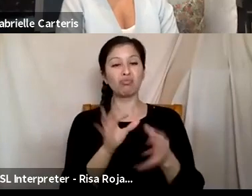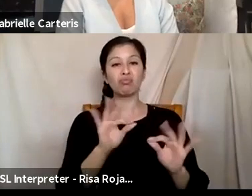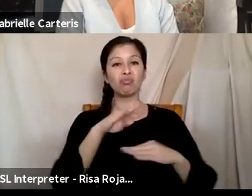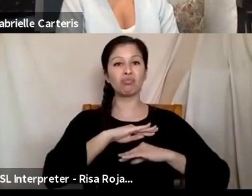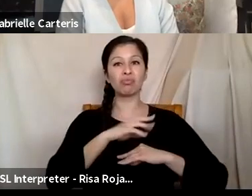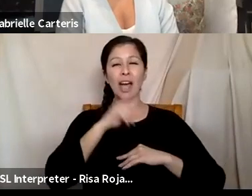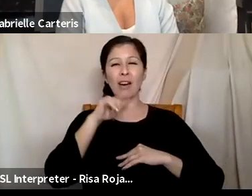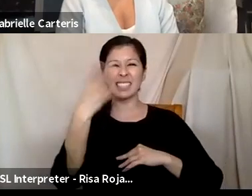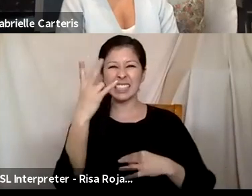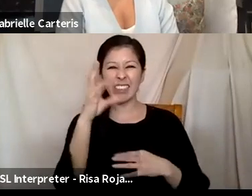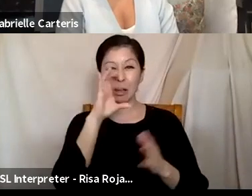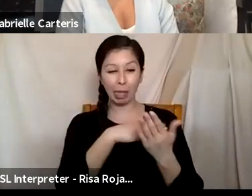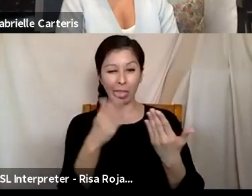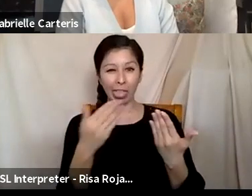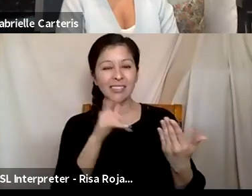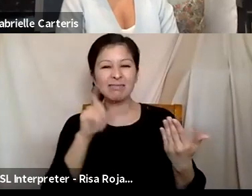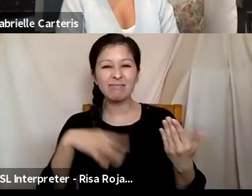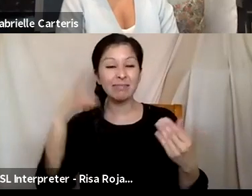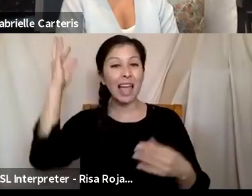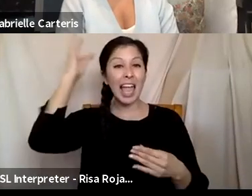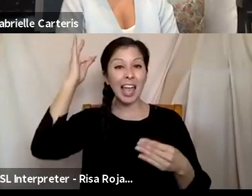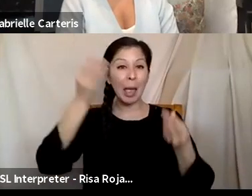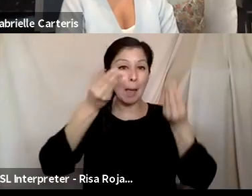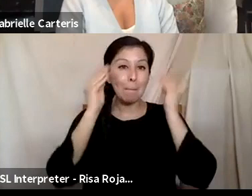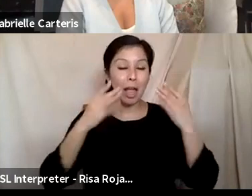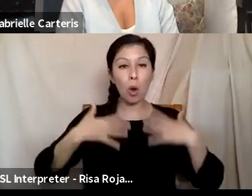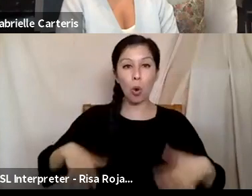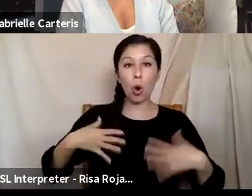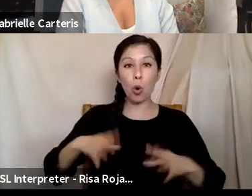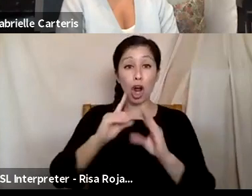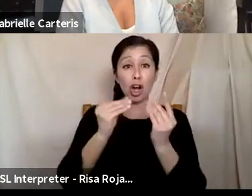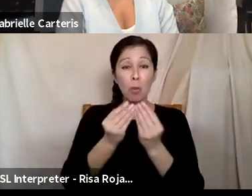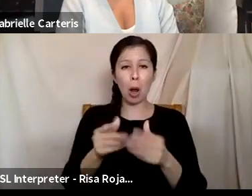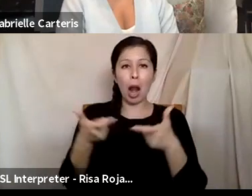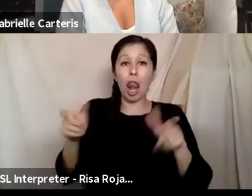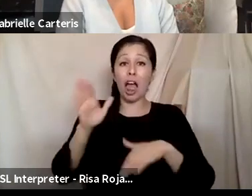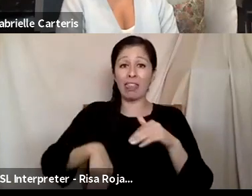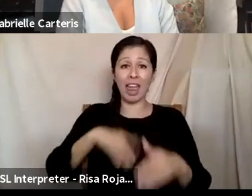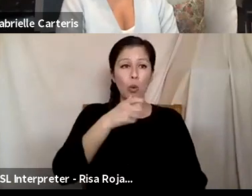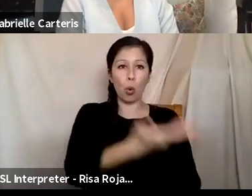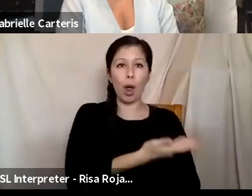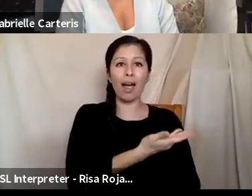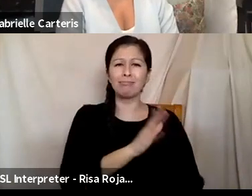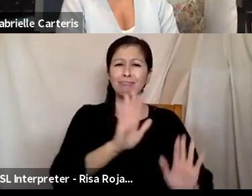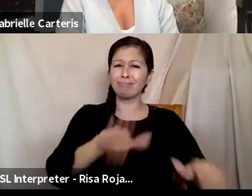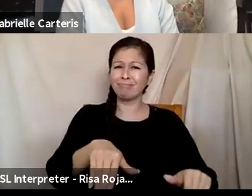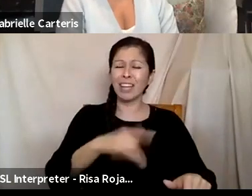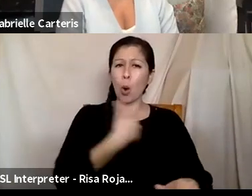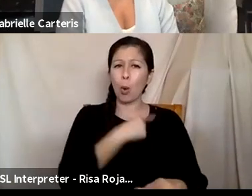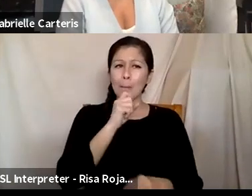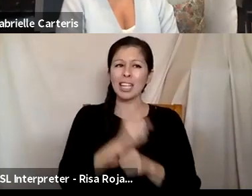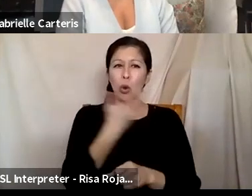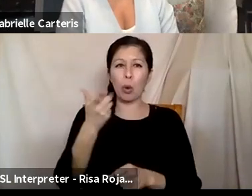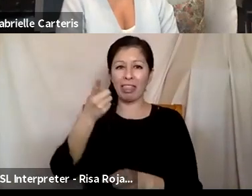I've often said that the hair, makeup, and wardrobe departments are much larger than casting. So we're going to make sure that they have what